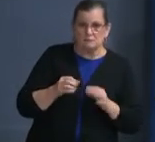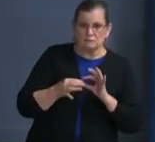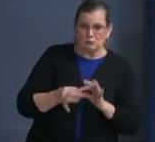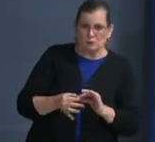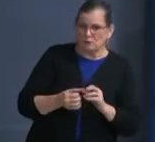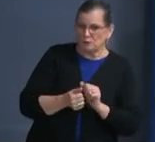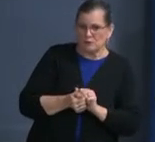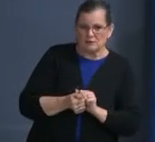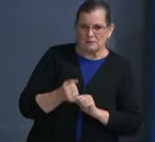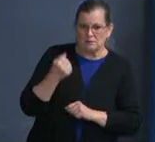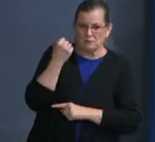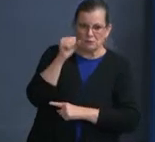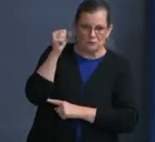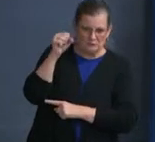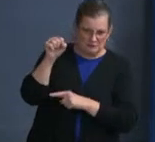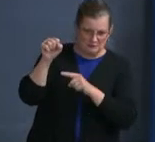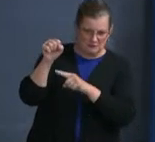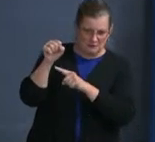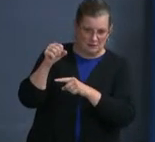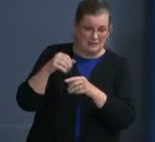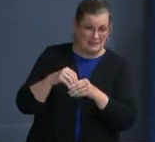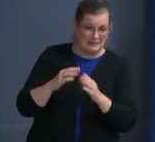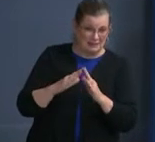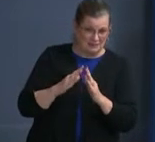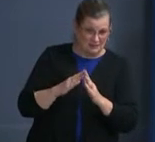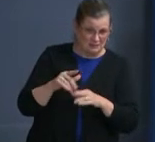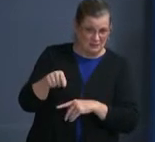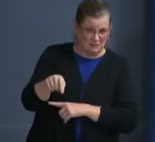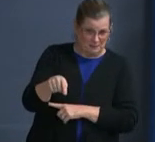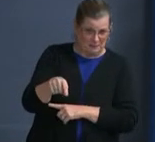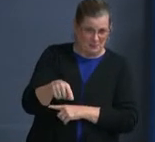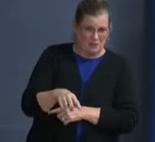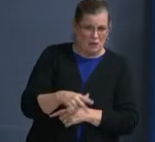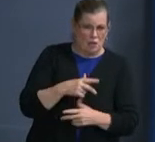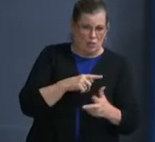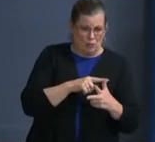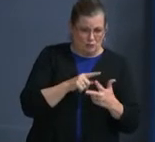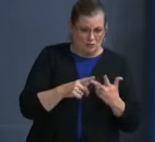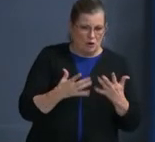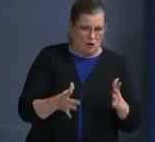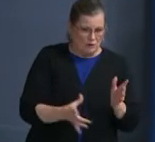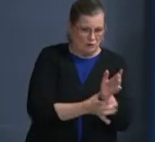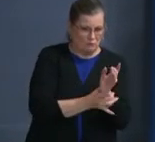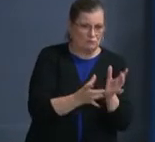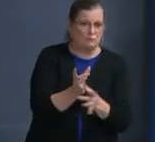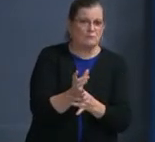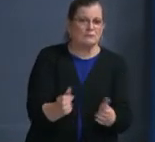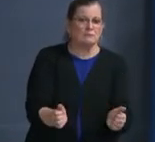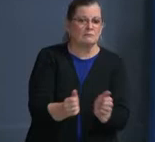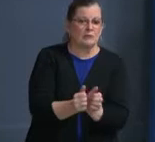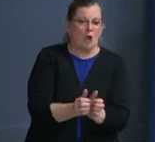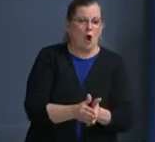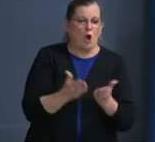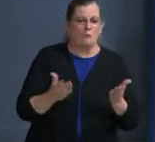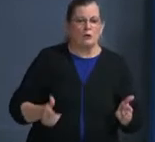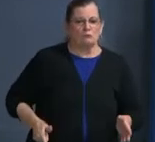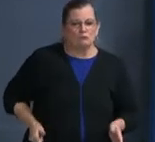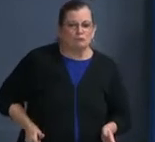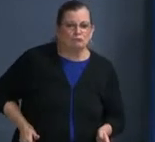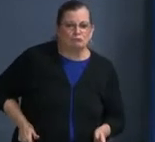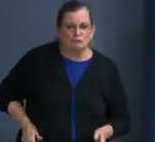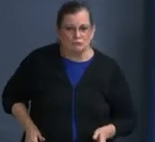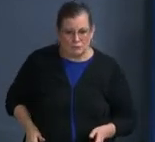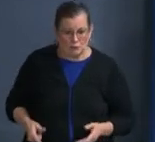had downtown. 3 of those arrests were situations where folks were open carrying. One of the